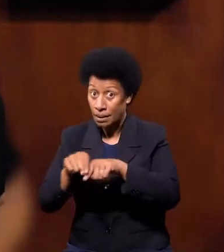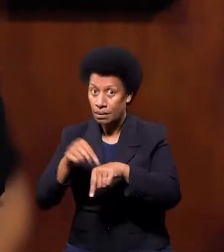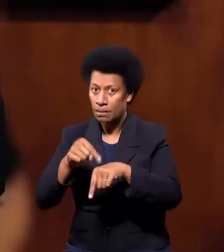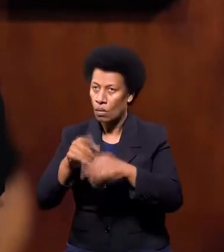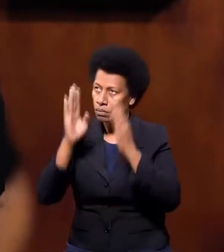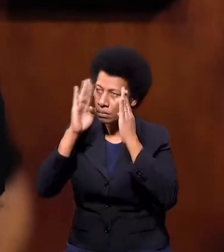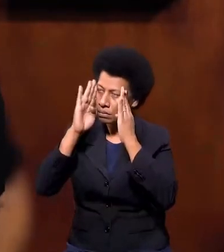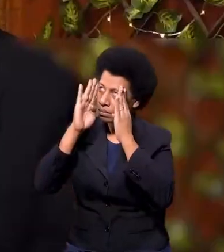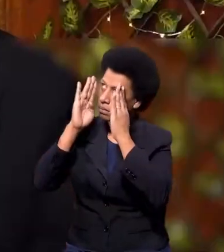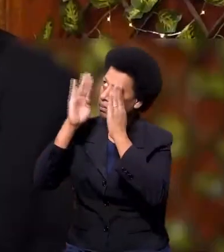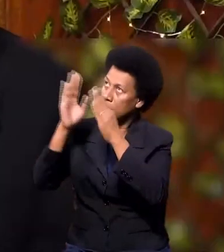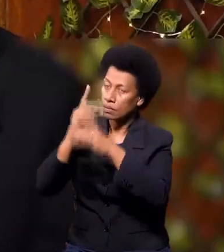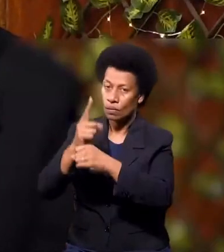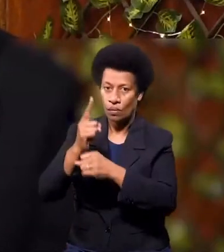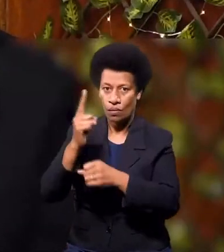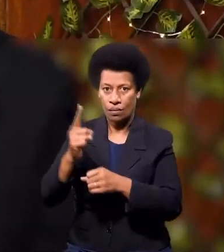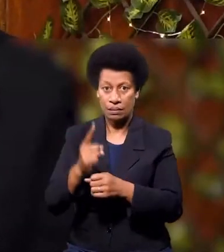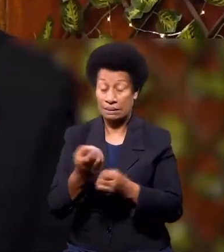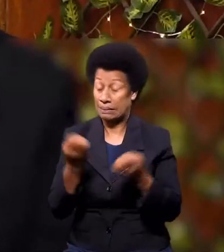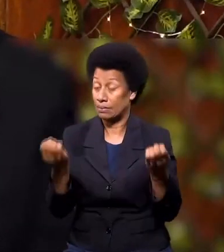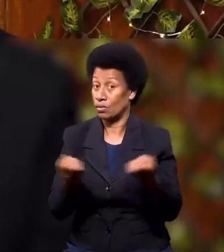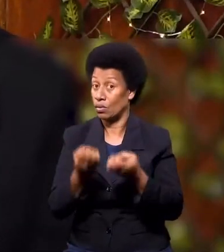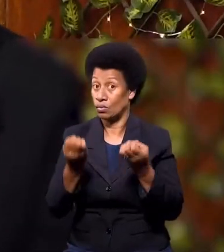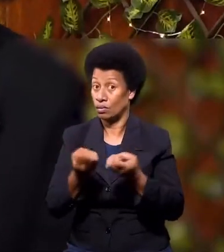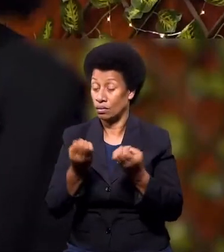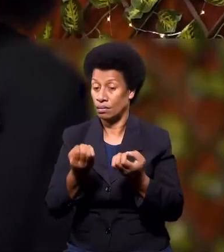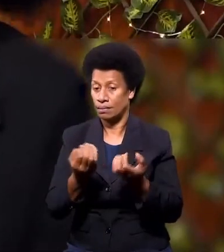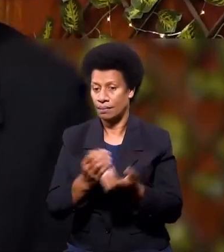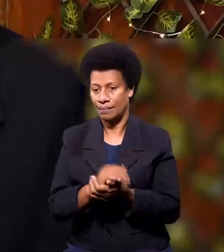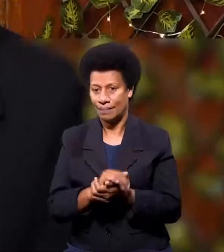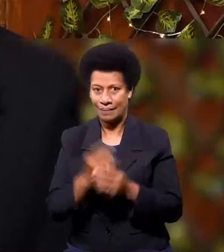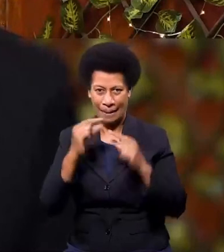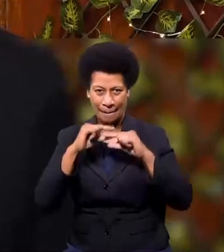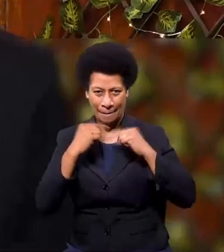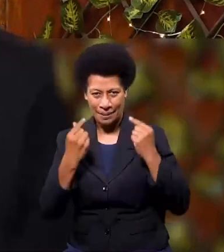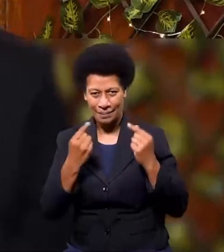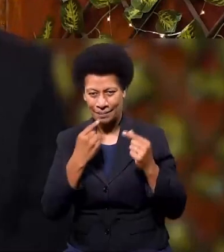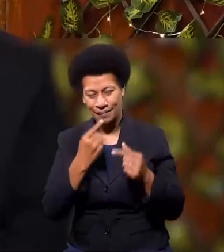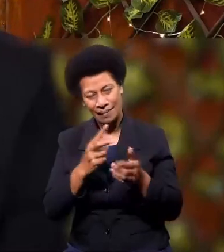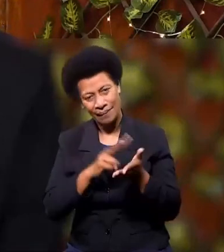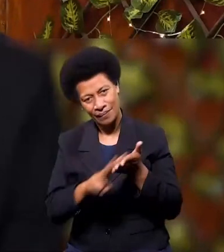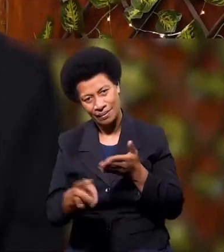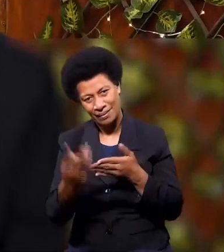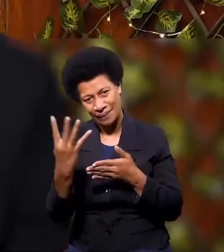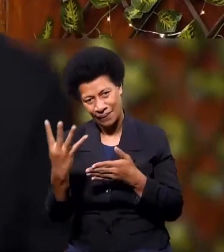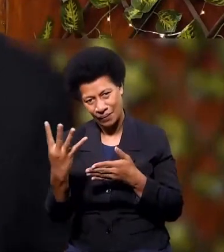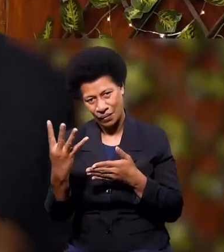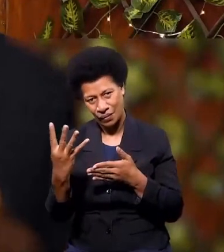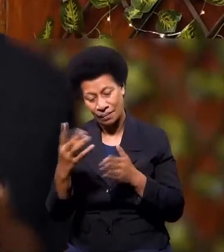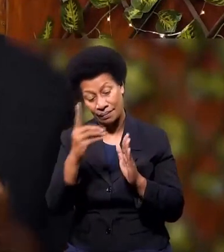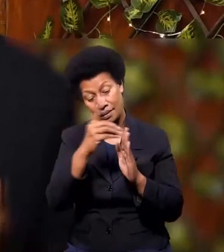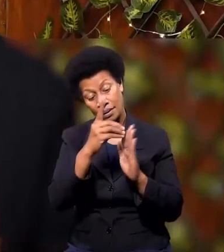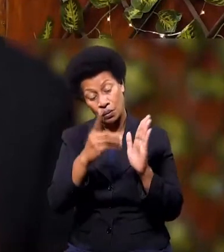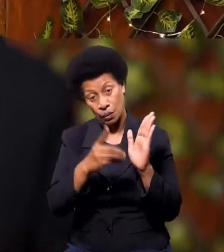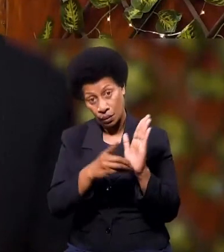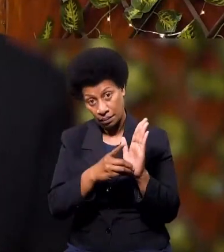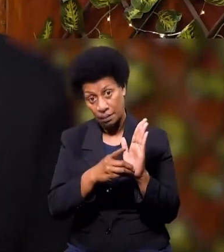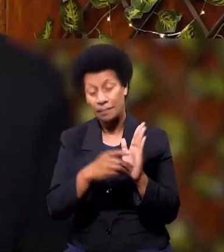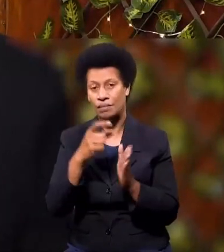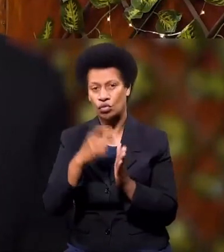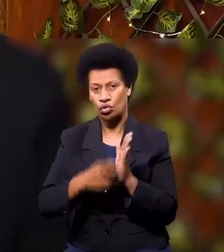something really important and really encouraging. And Taltala, Deuteronomy, that is verse 4. Moving on to